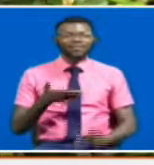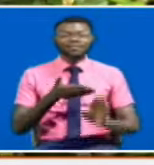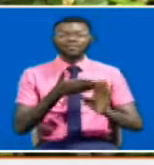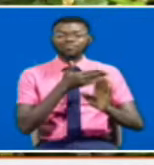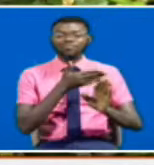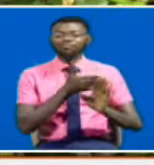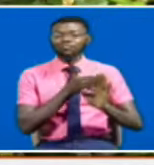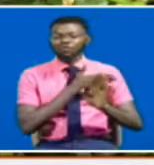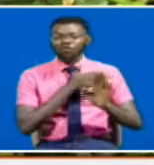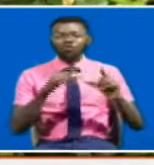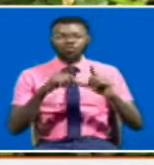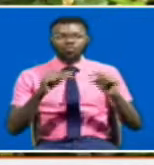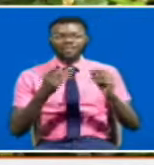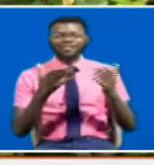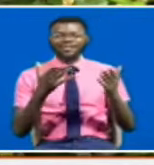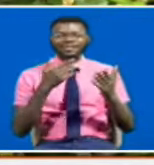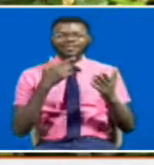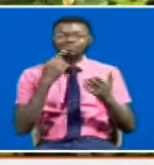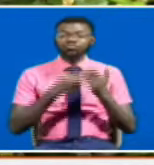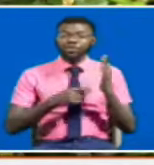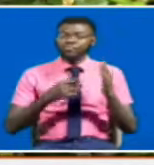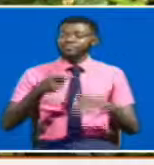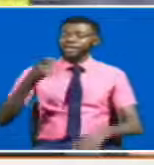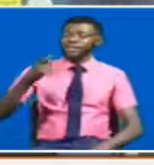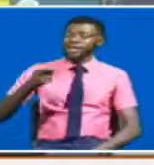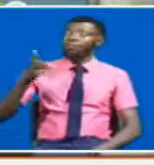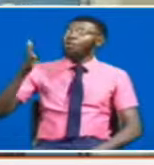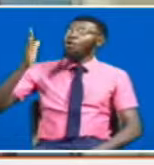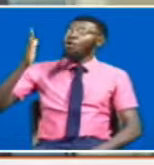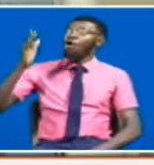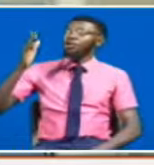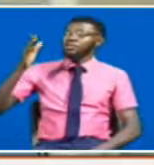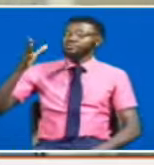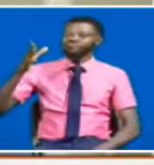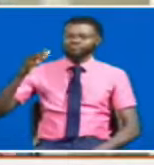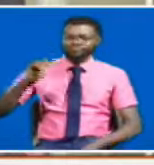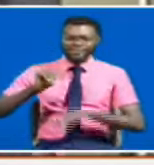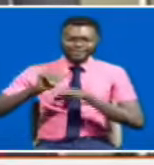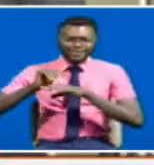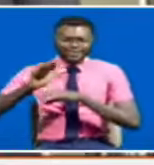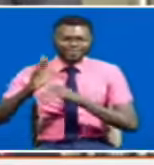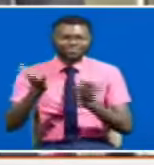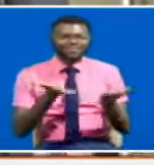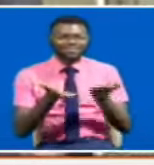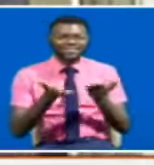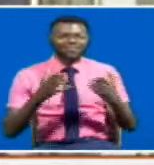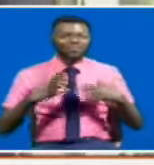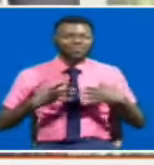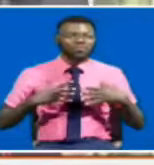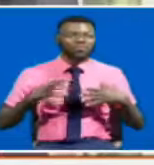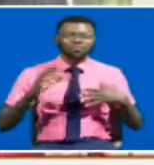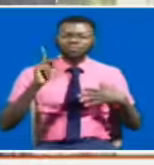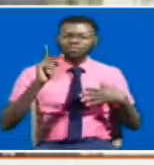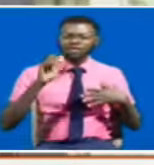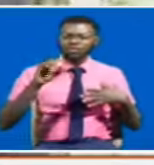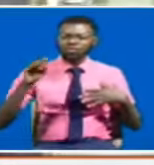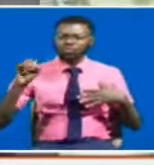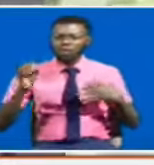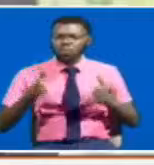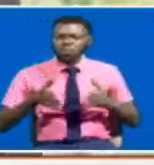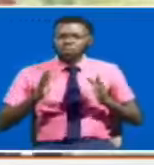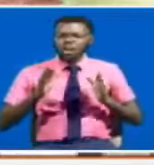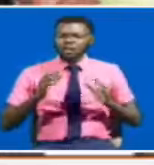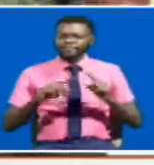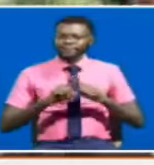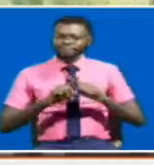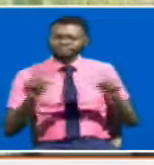are officers who have been sent by God to govern. And although the current CJ Martha Koome seems to have adopted a more diplomatic